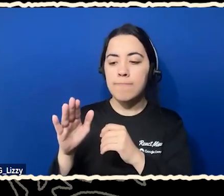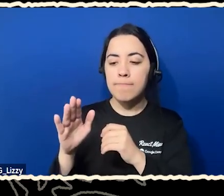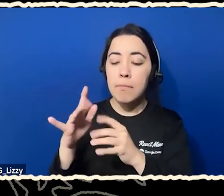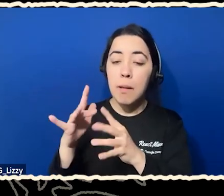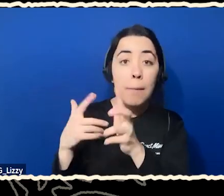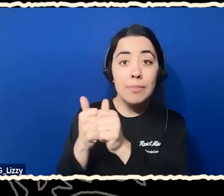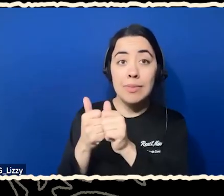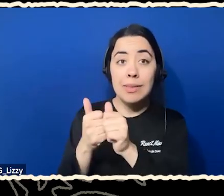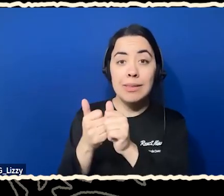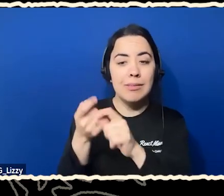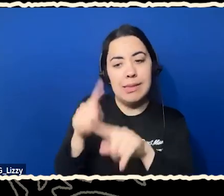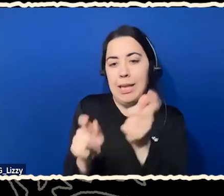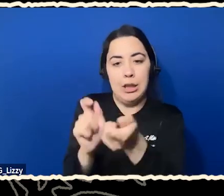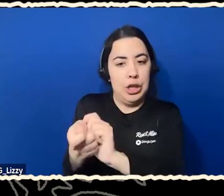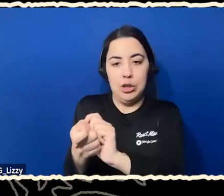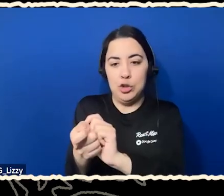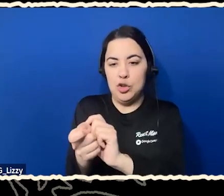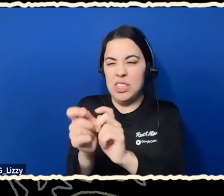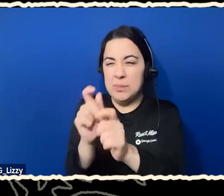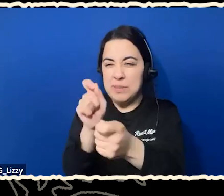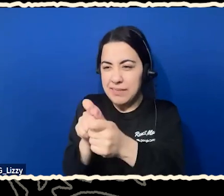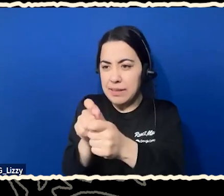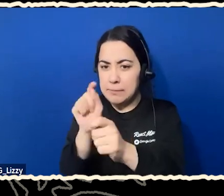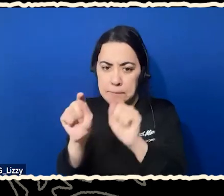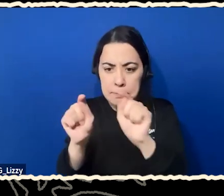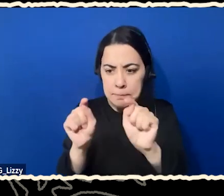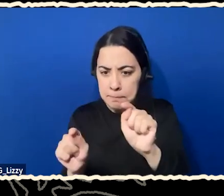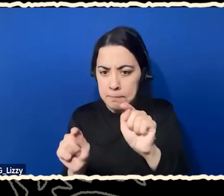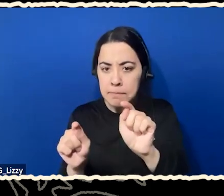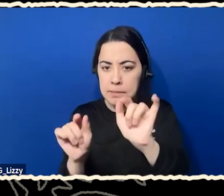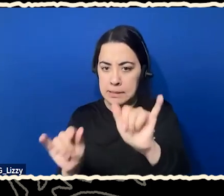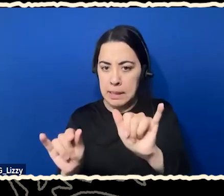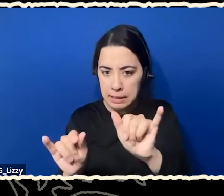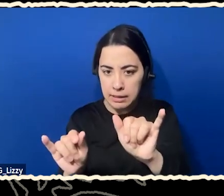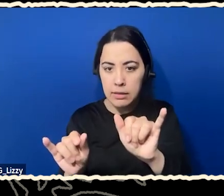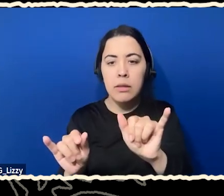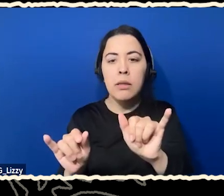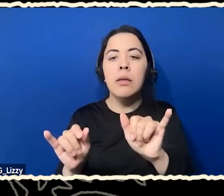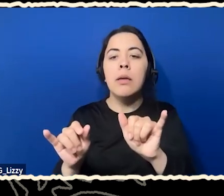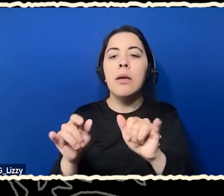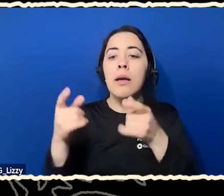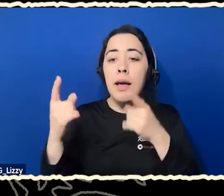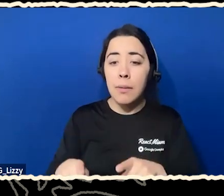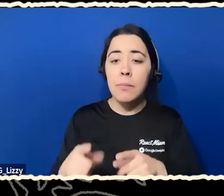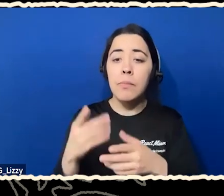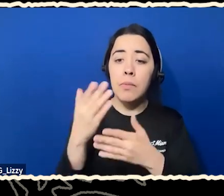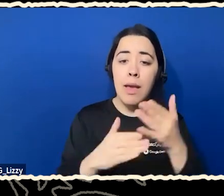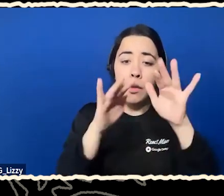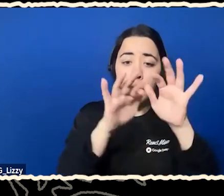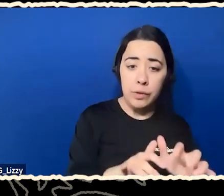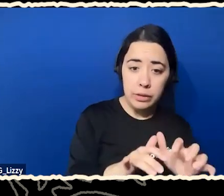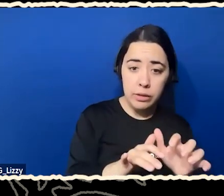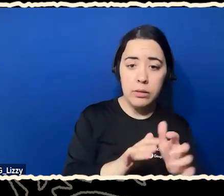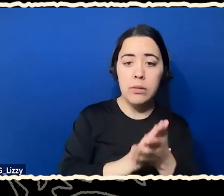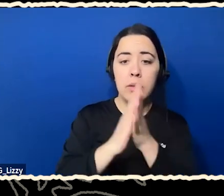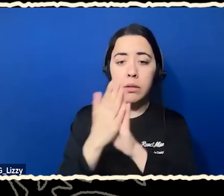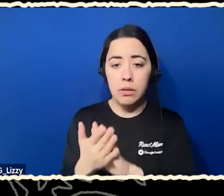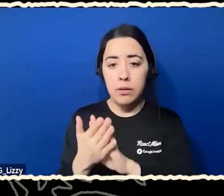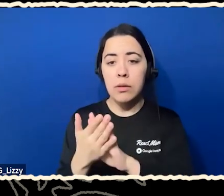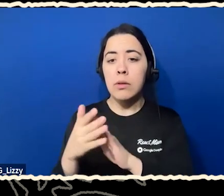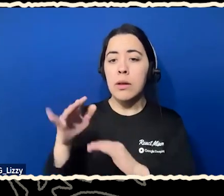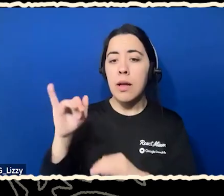handwritten spread operators and reducers early on to using the immer library for immutable updates in Redux